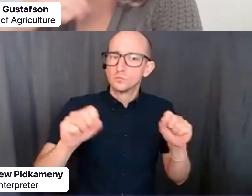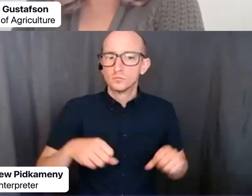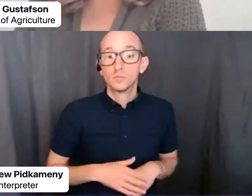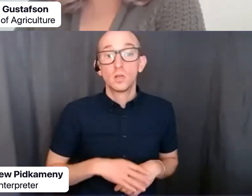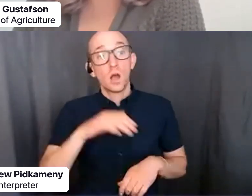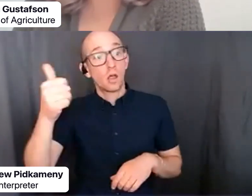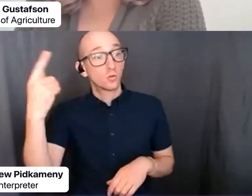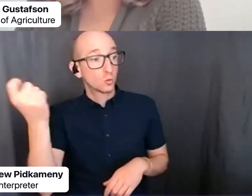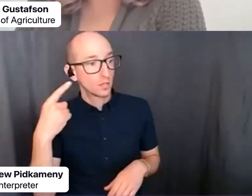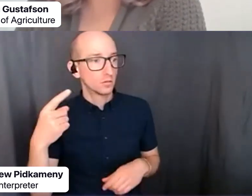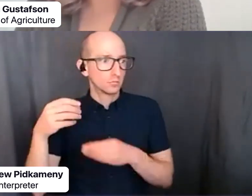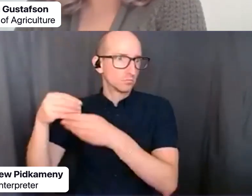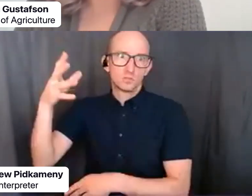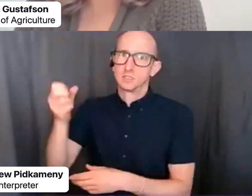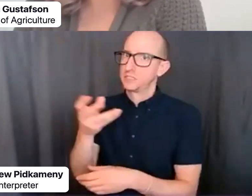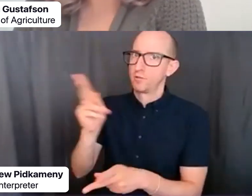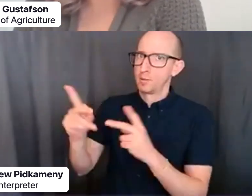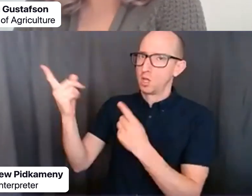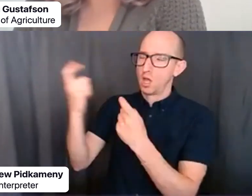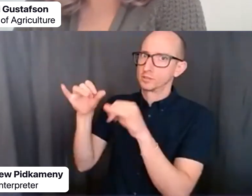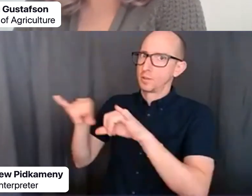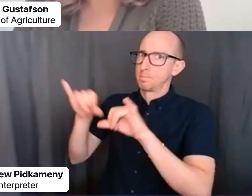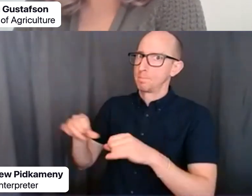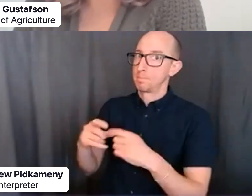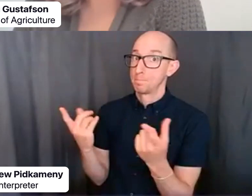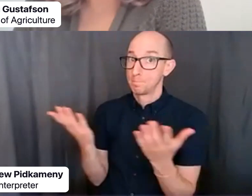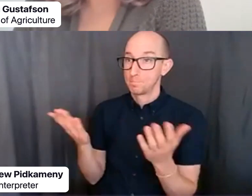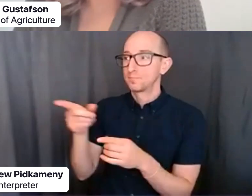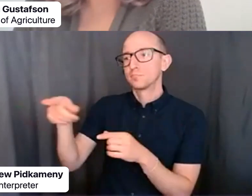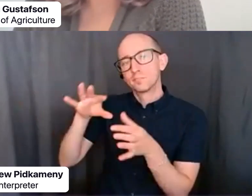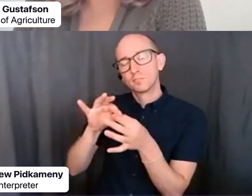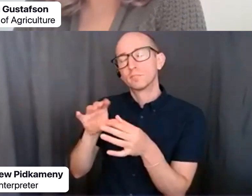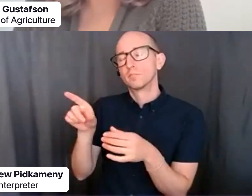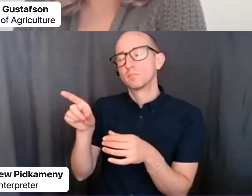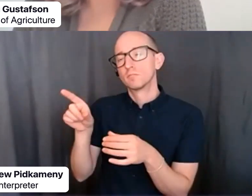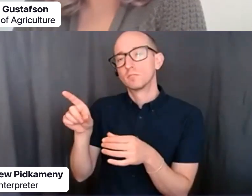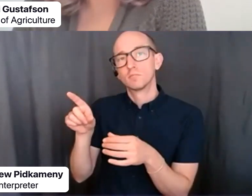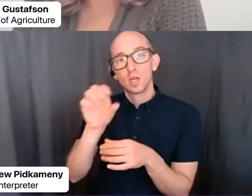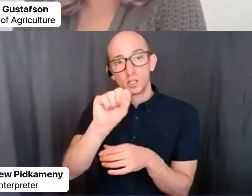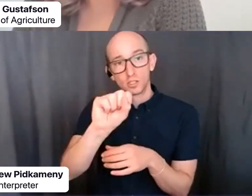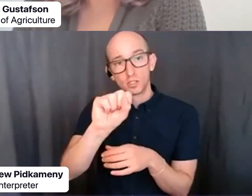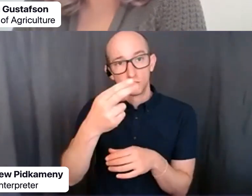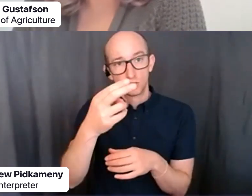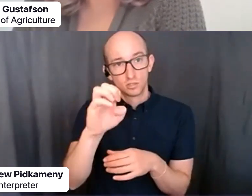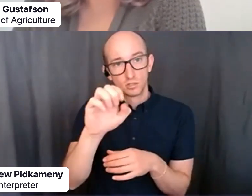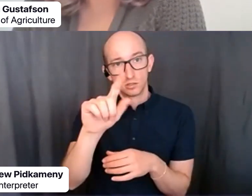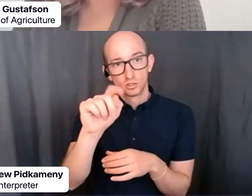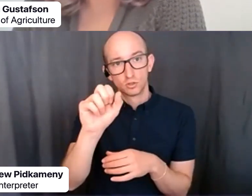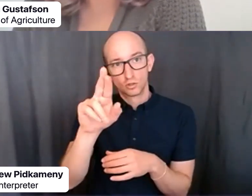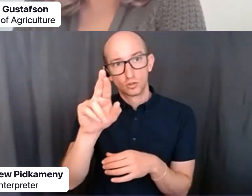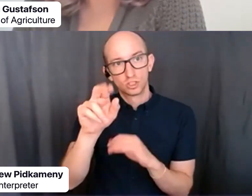we got a number of people asking about was about shelters and how to